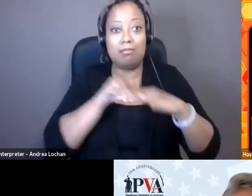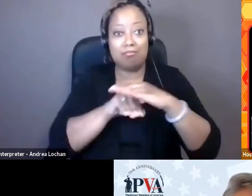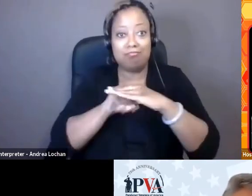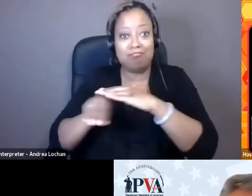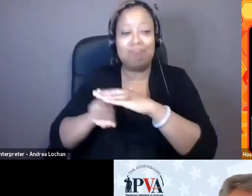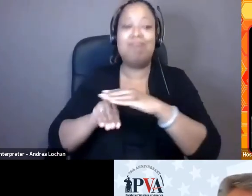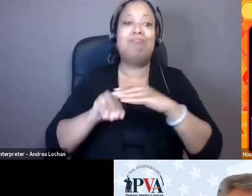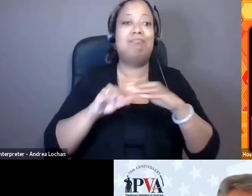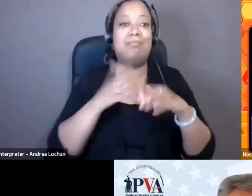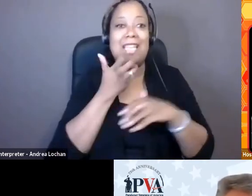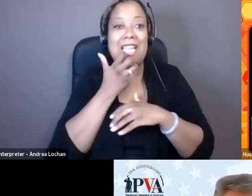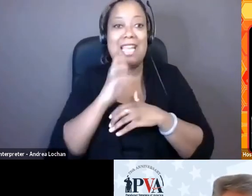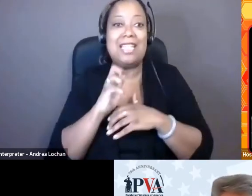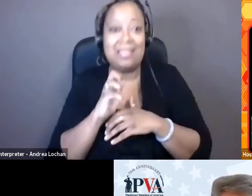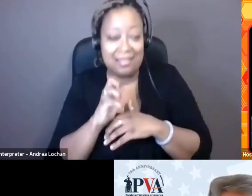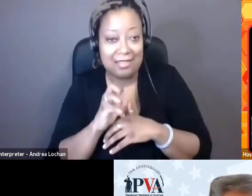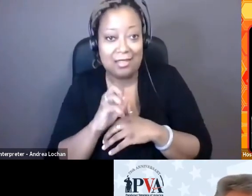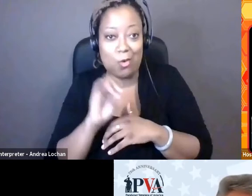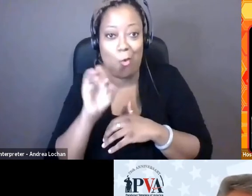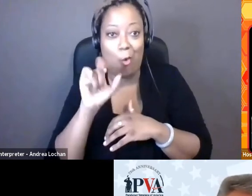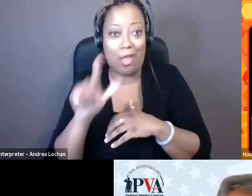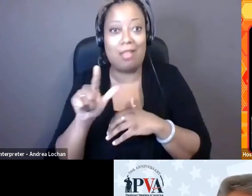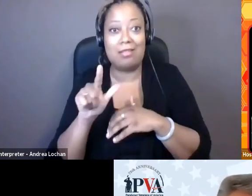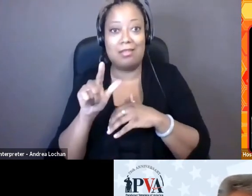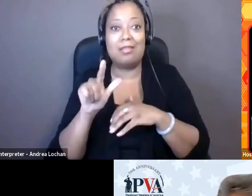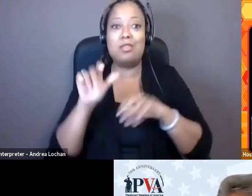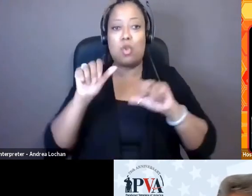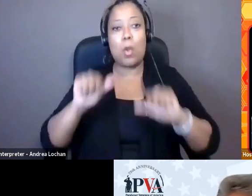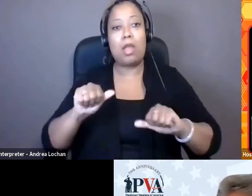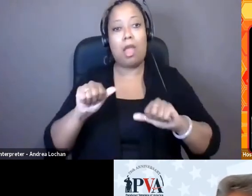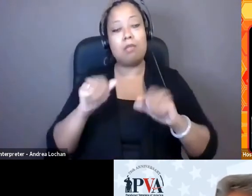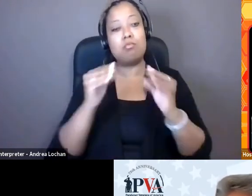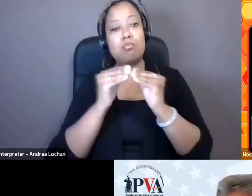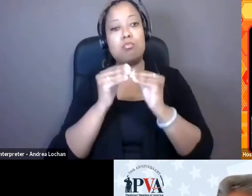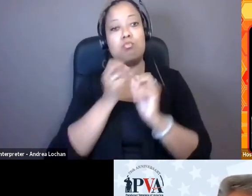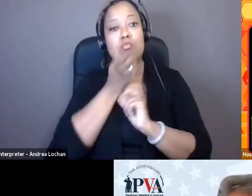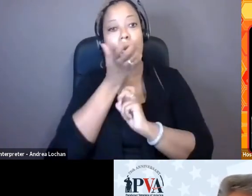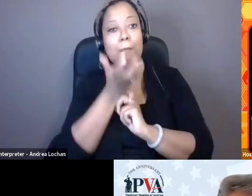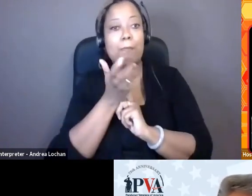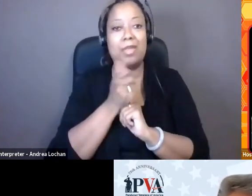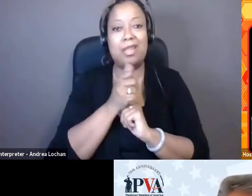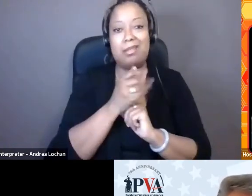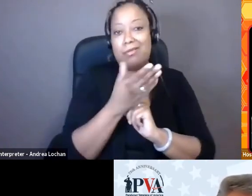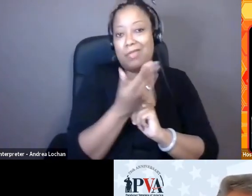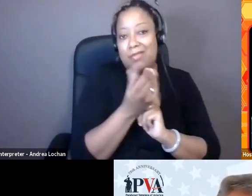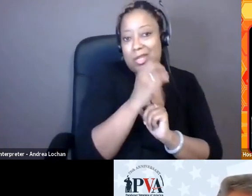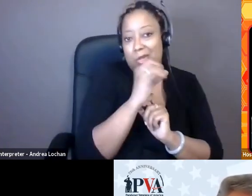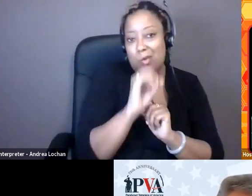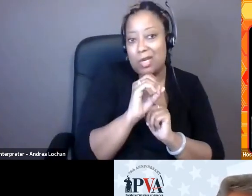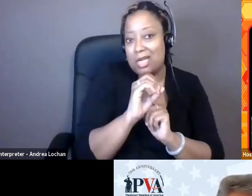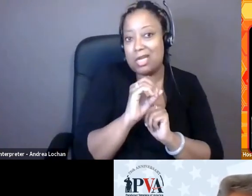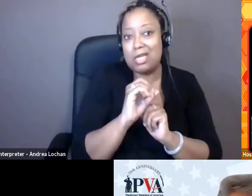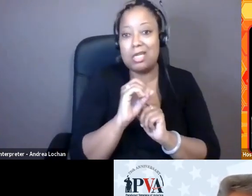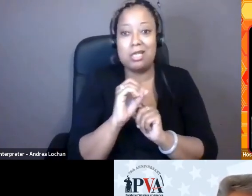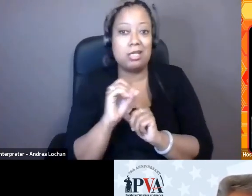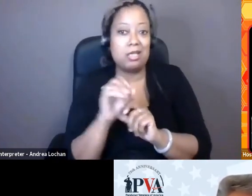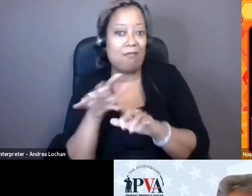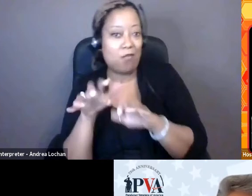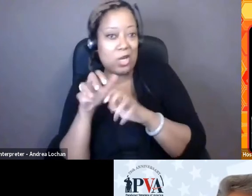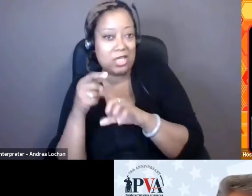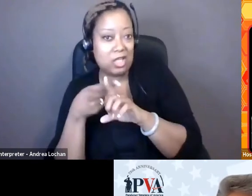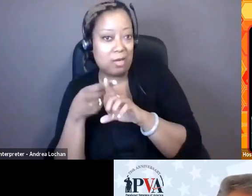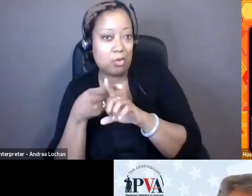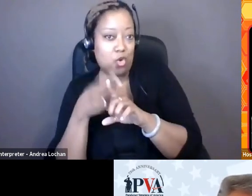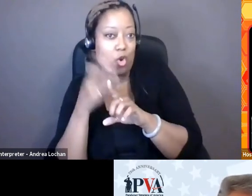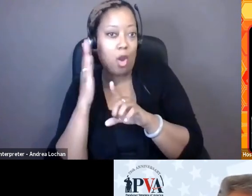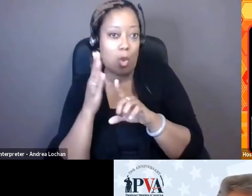does warm that ramp so that, above a certain point, maybe between 15 degrees and freezing temperature, it